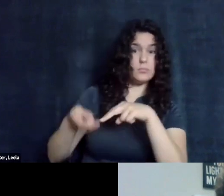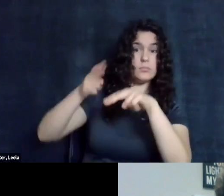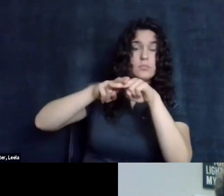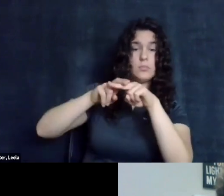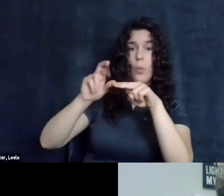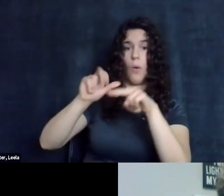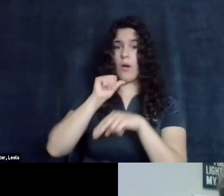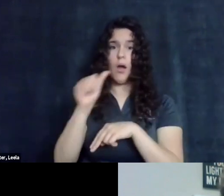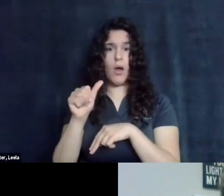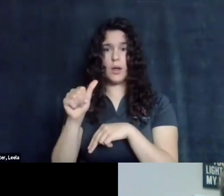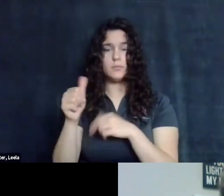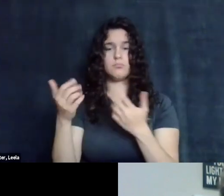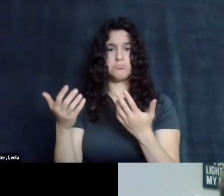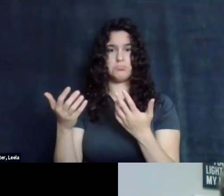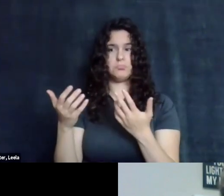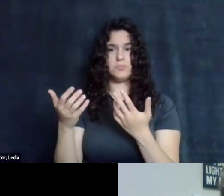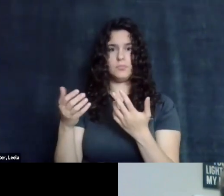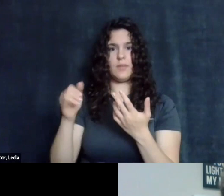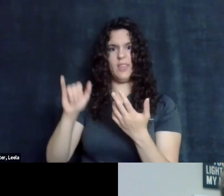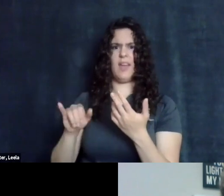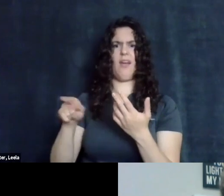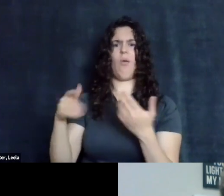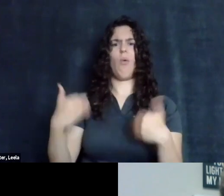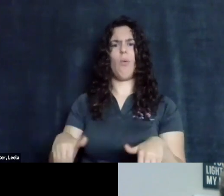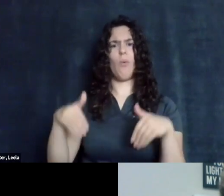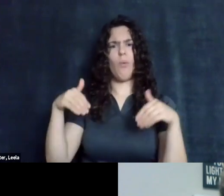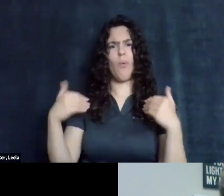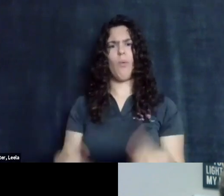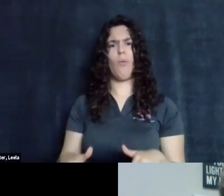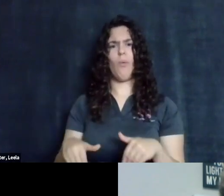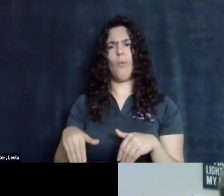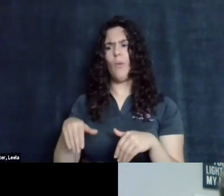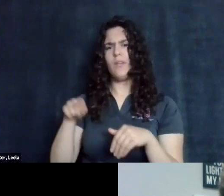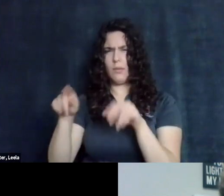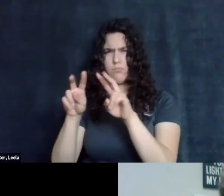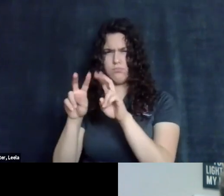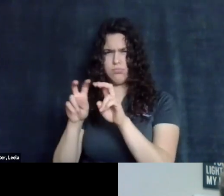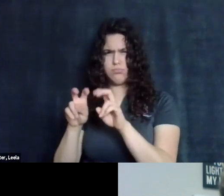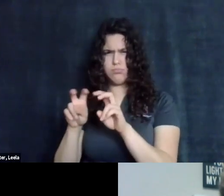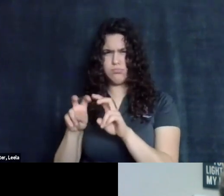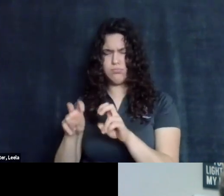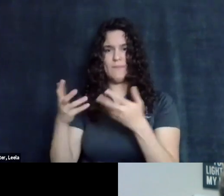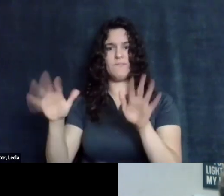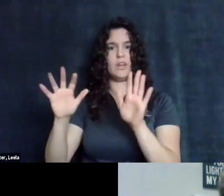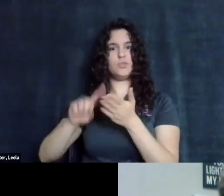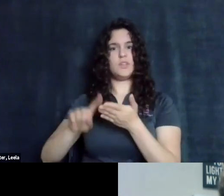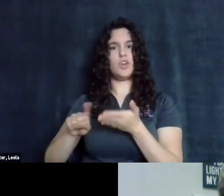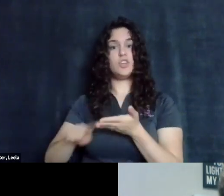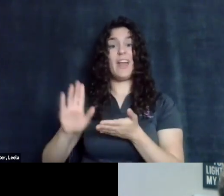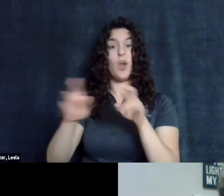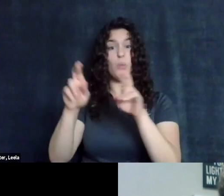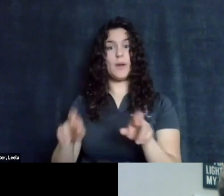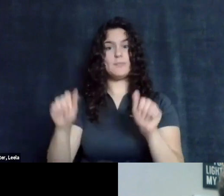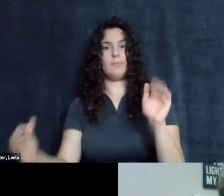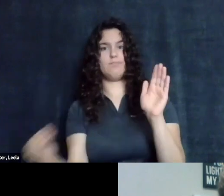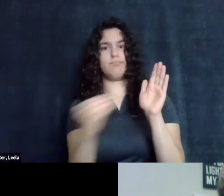don't. And this type of skill, when they put it on a PowerPoint slide and put it on a resume, does wonders for their